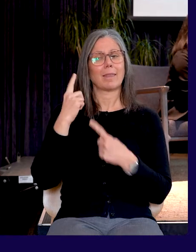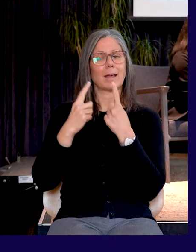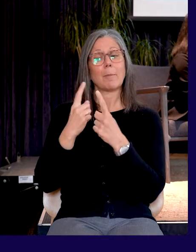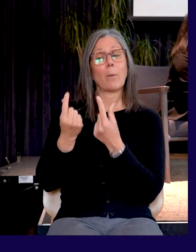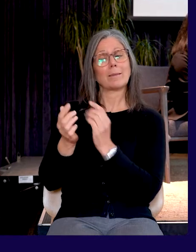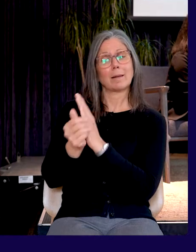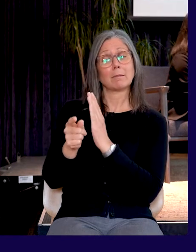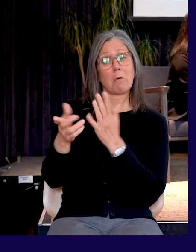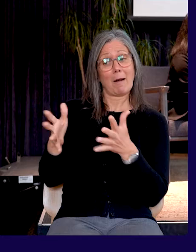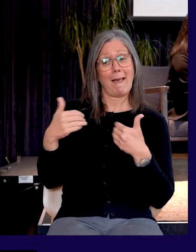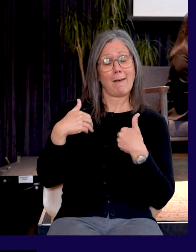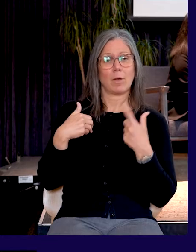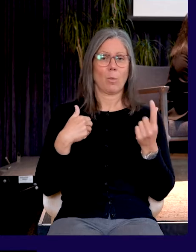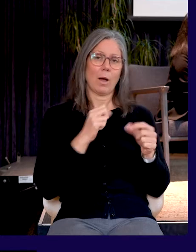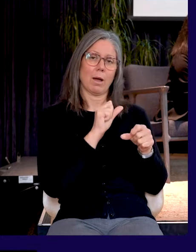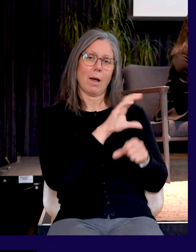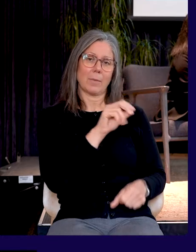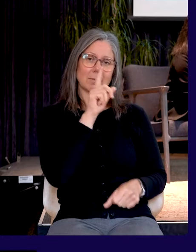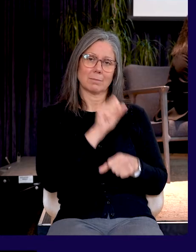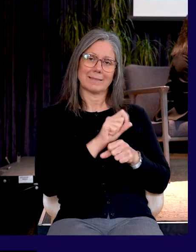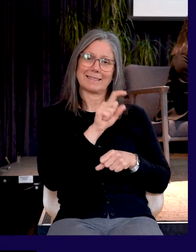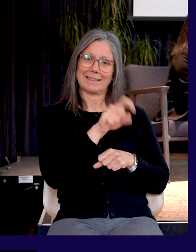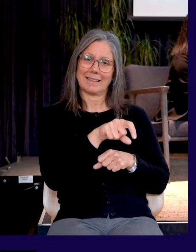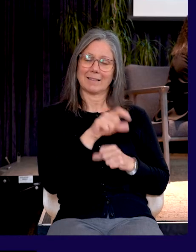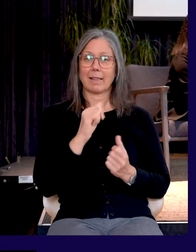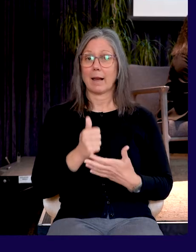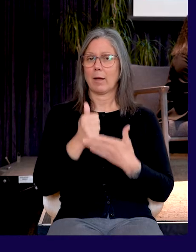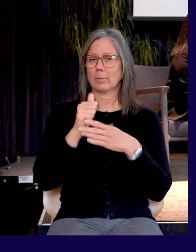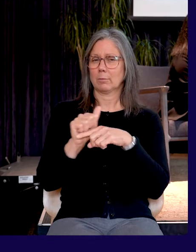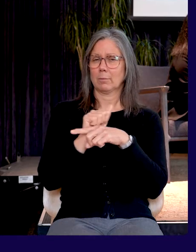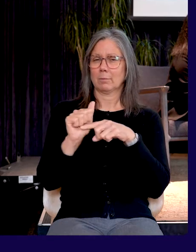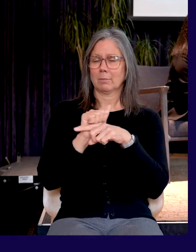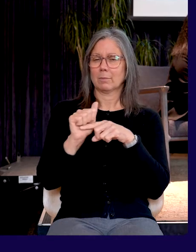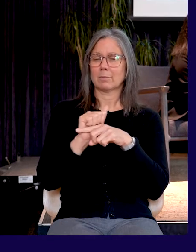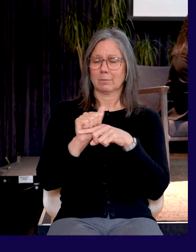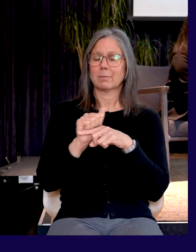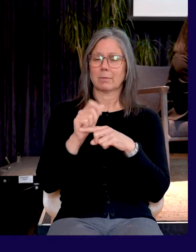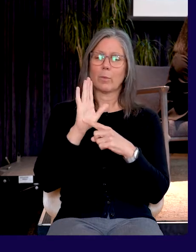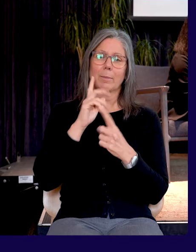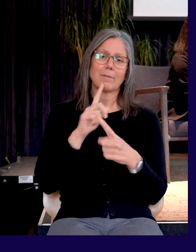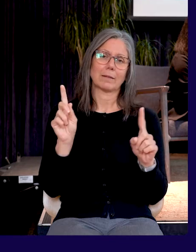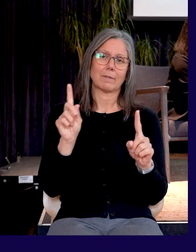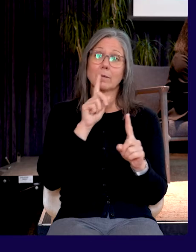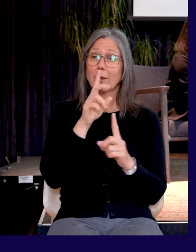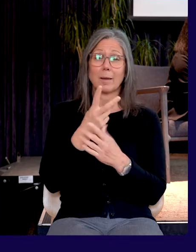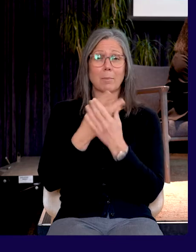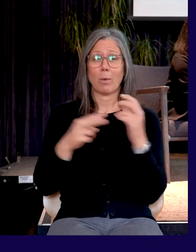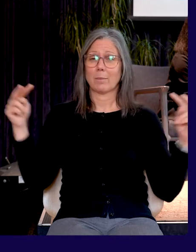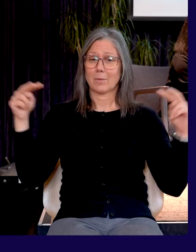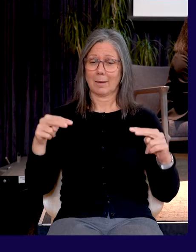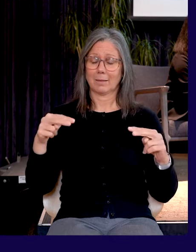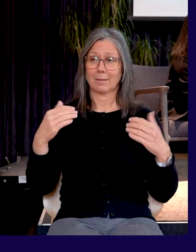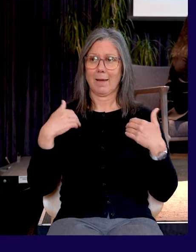actually need, because I think often that helps design training programs that are effective. And it's on both sides. I think there's kind of a